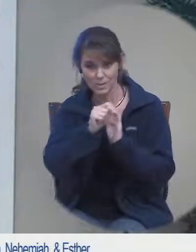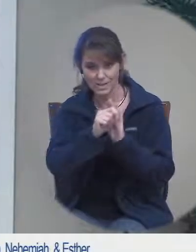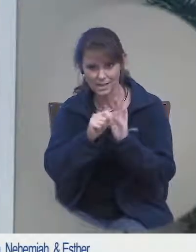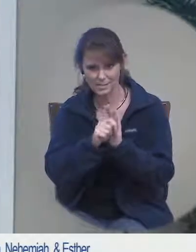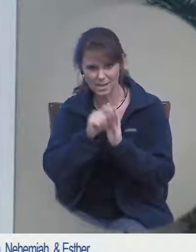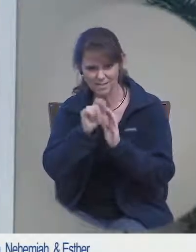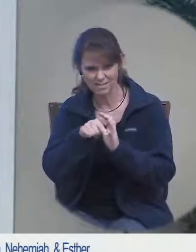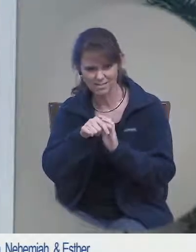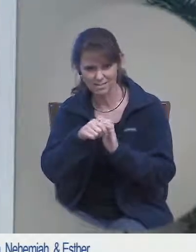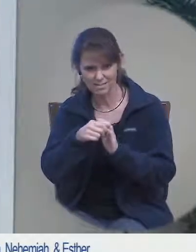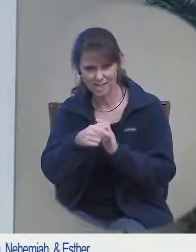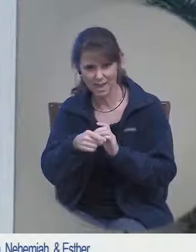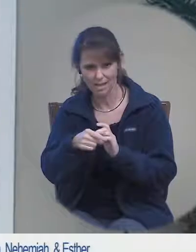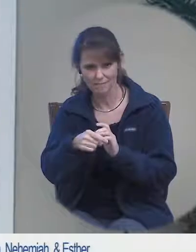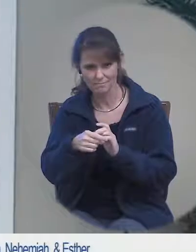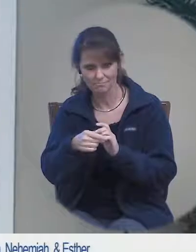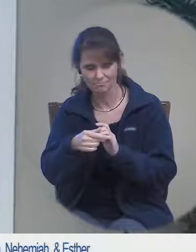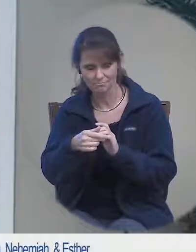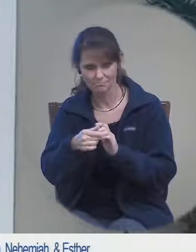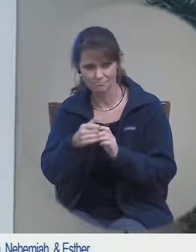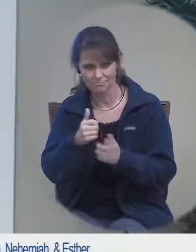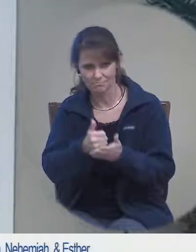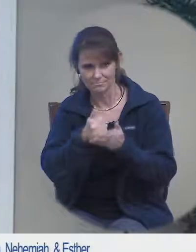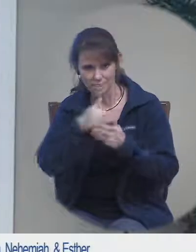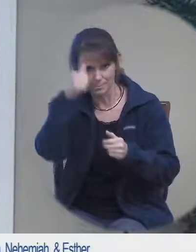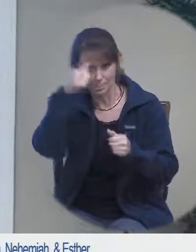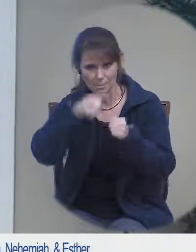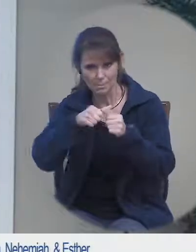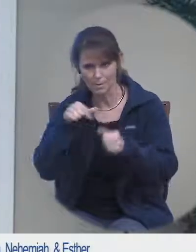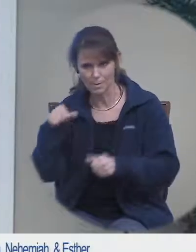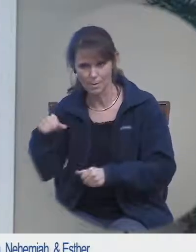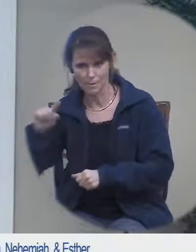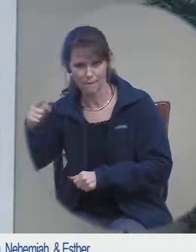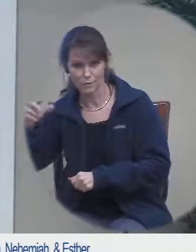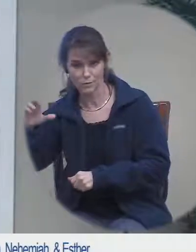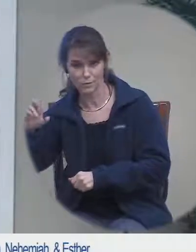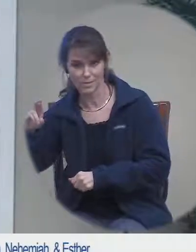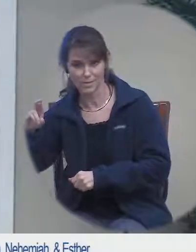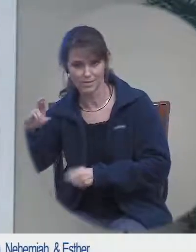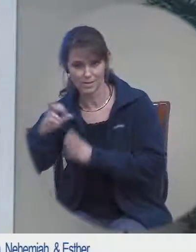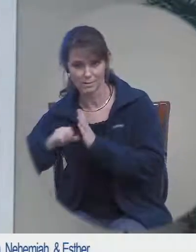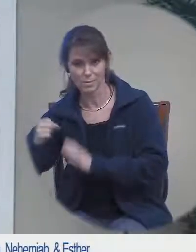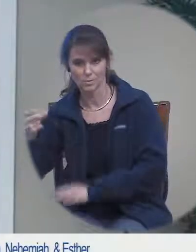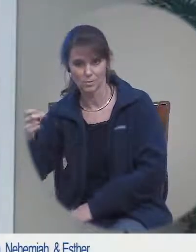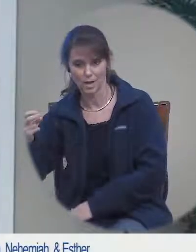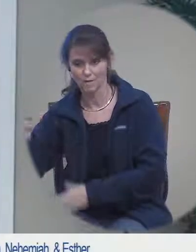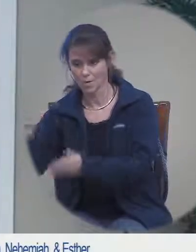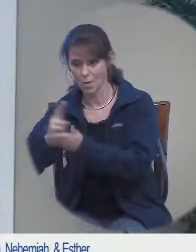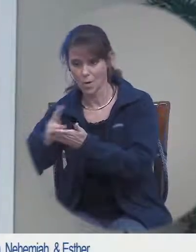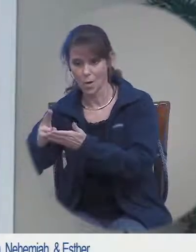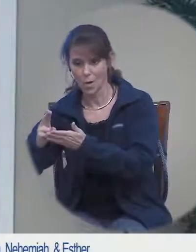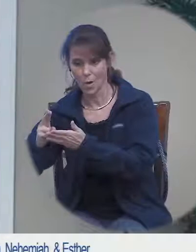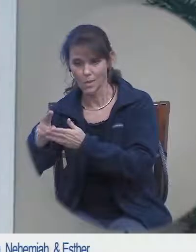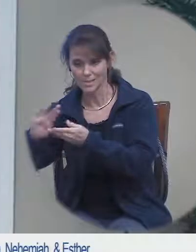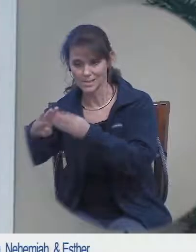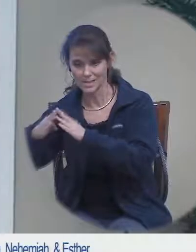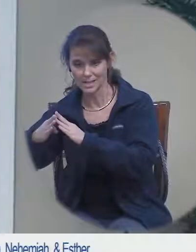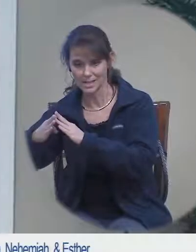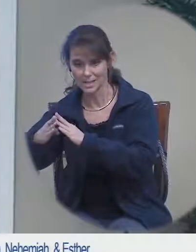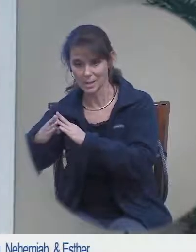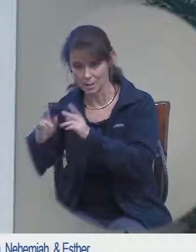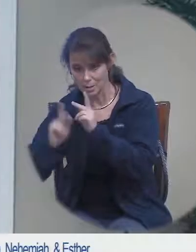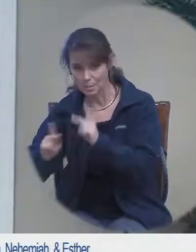different works, but all of it was meant to function to bring about this idea of a holy city and the people who honor God and do what he